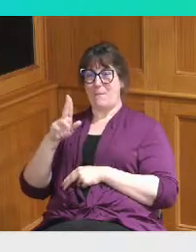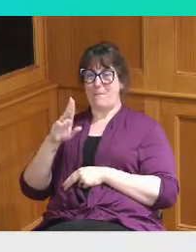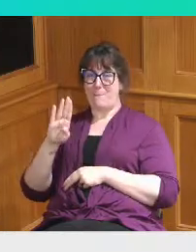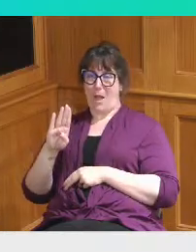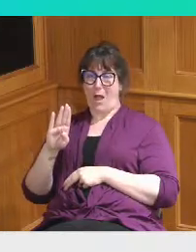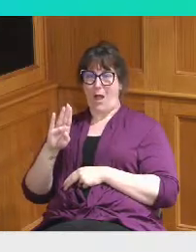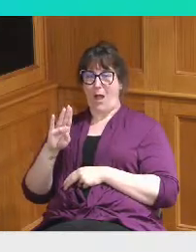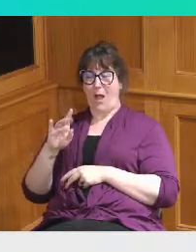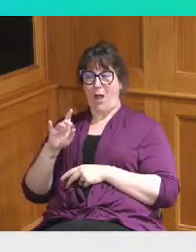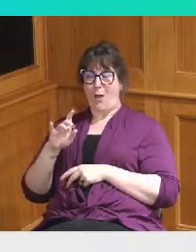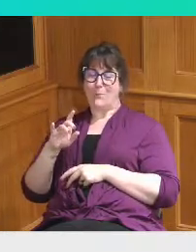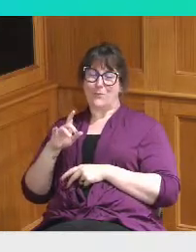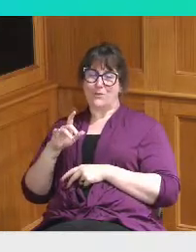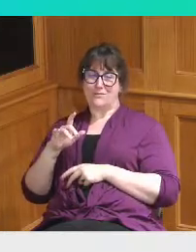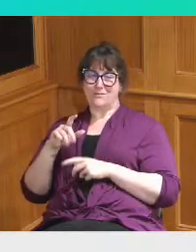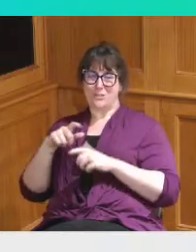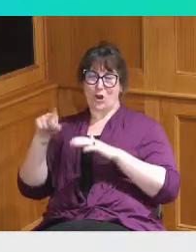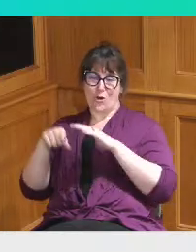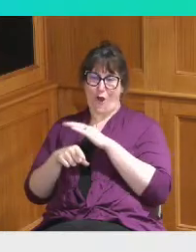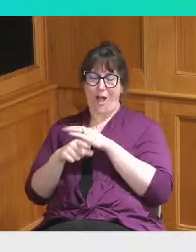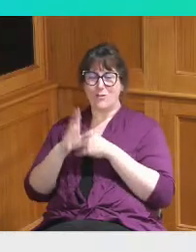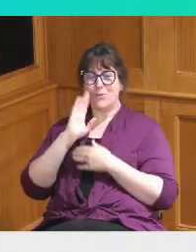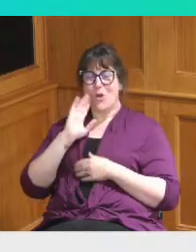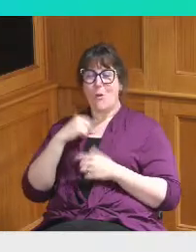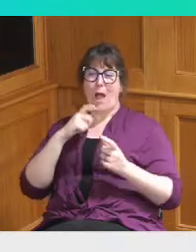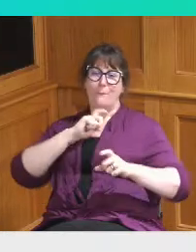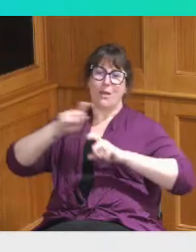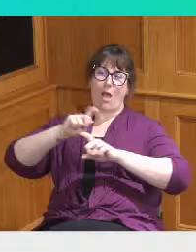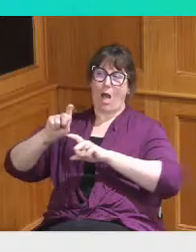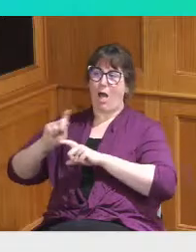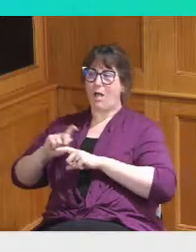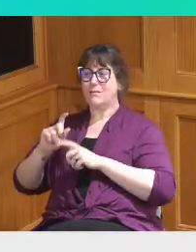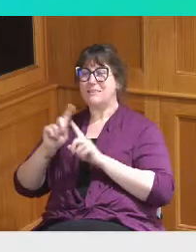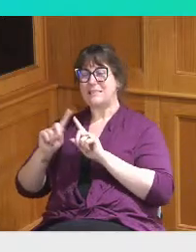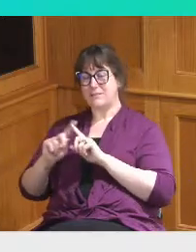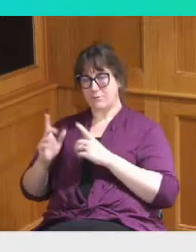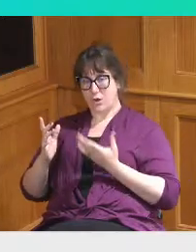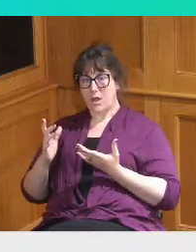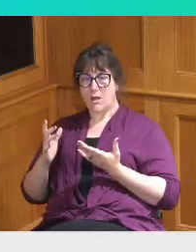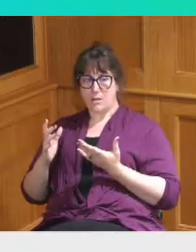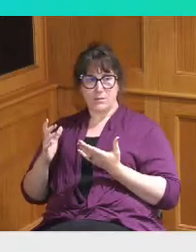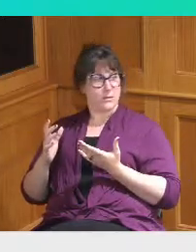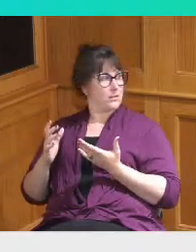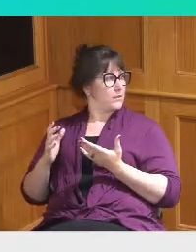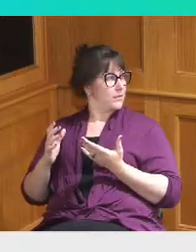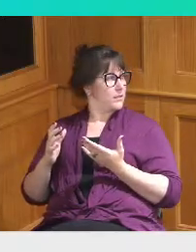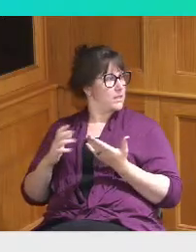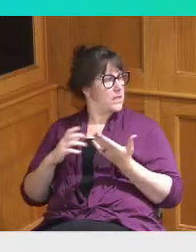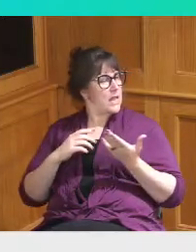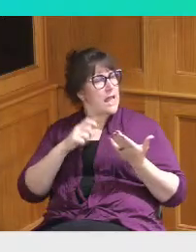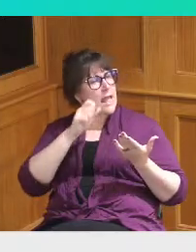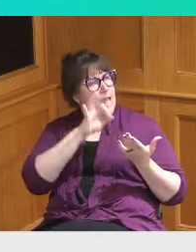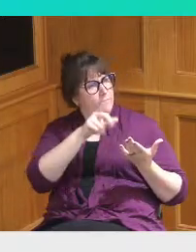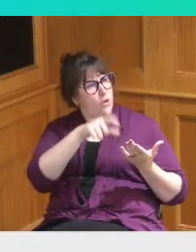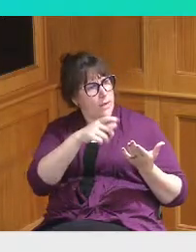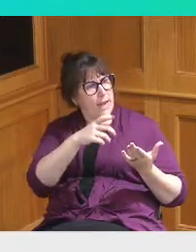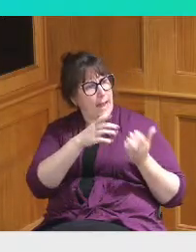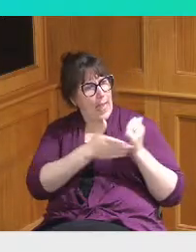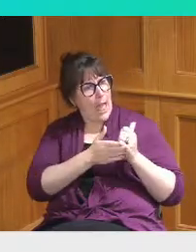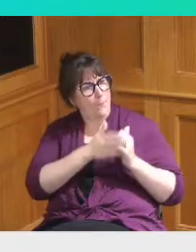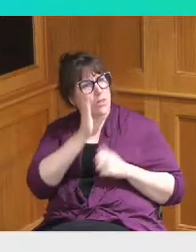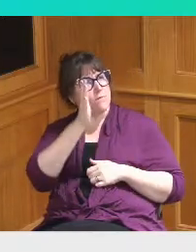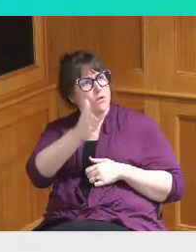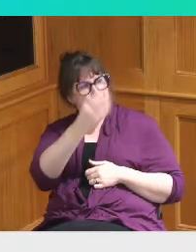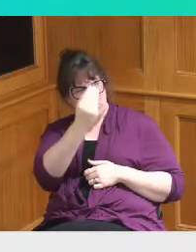cold calling on microbreweries around the county. These conversations sort of led us. If you need help with that in the future, let us know. Yes, ma'am.